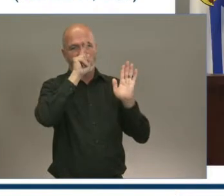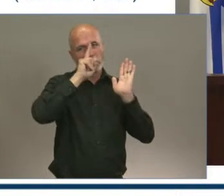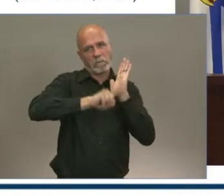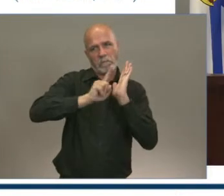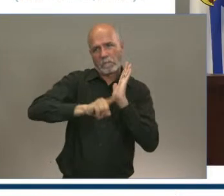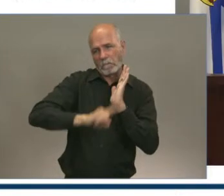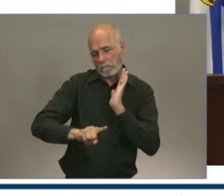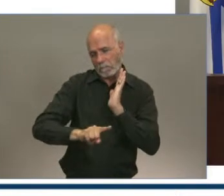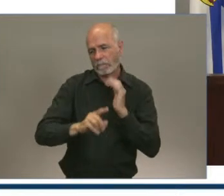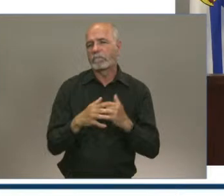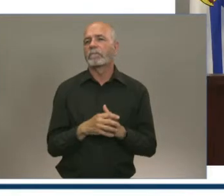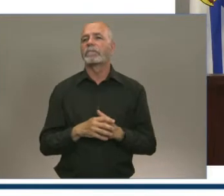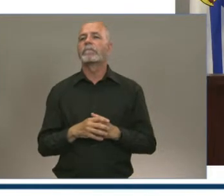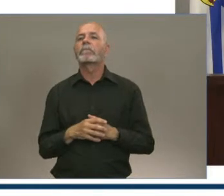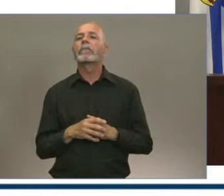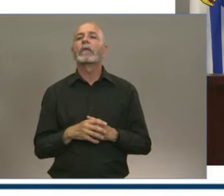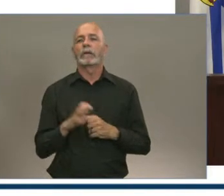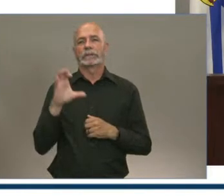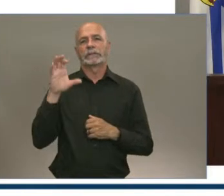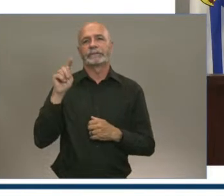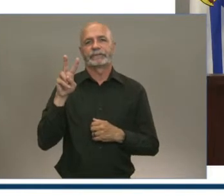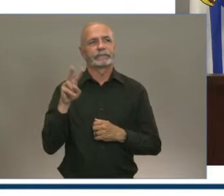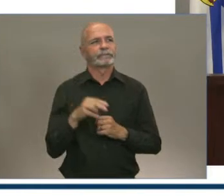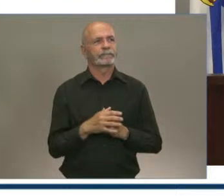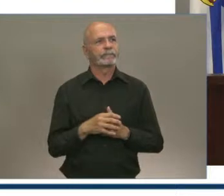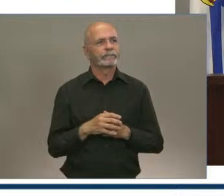to CTV's Natasha Pace. Go ahead, Natasha.